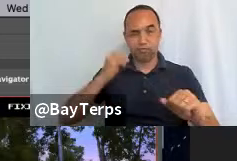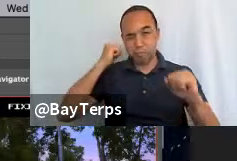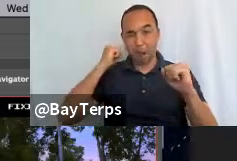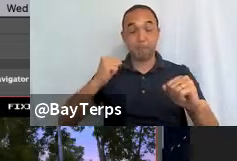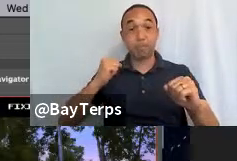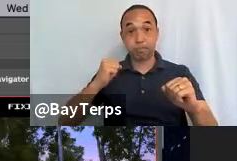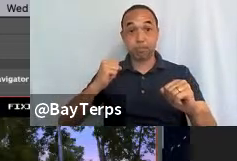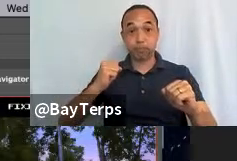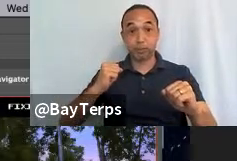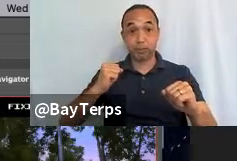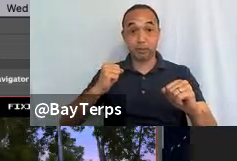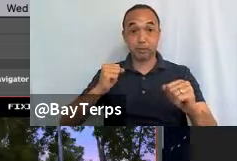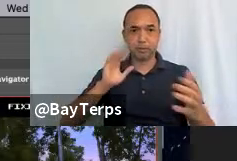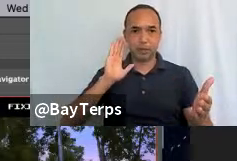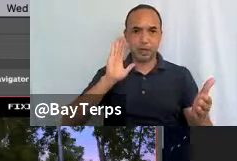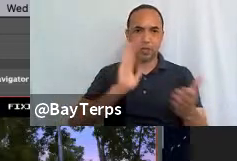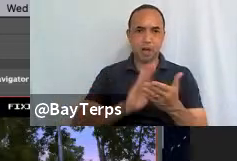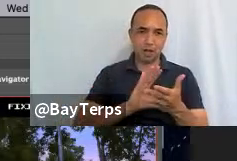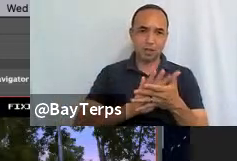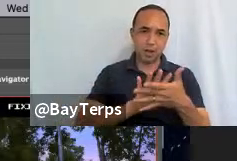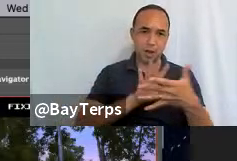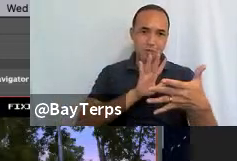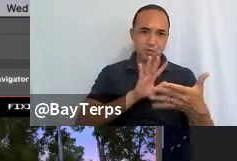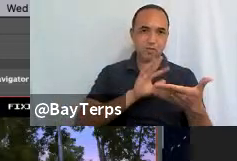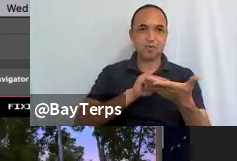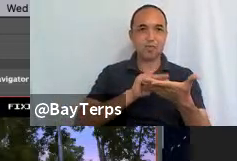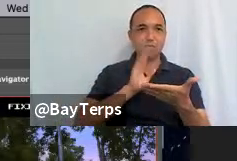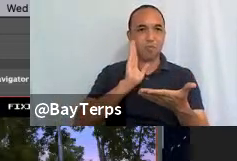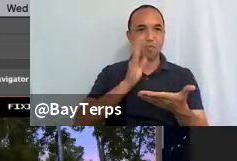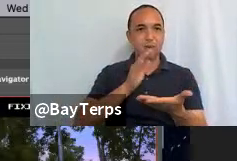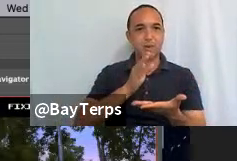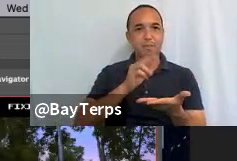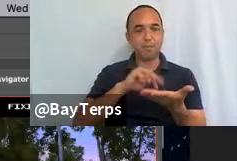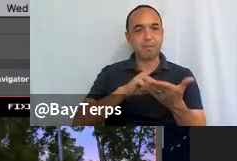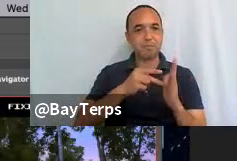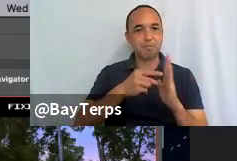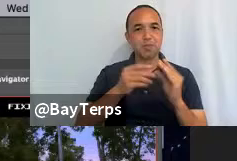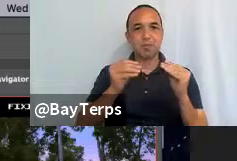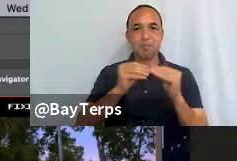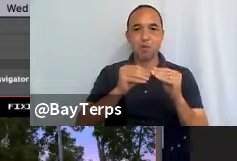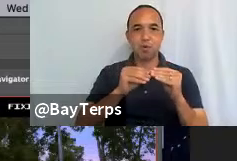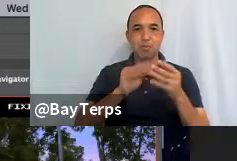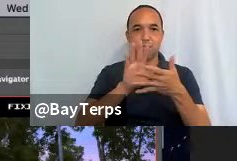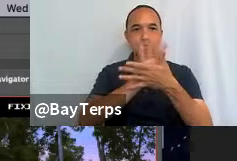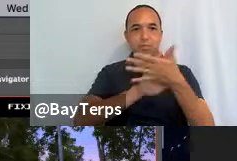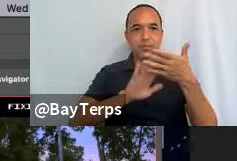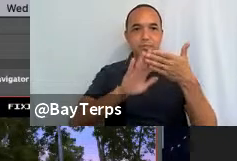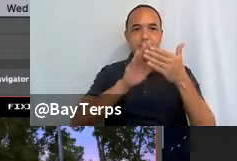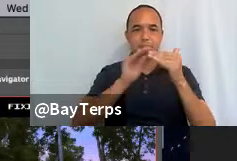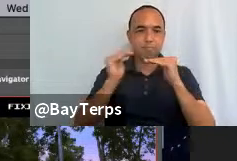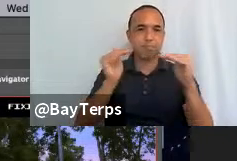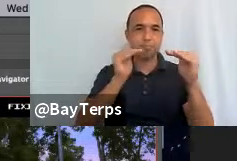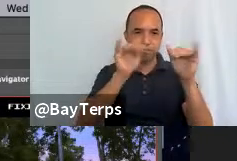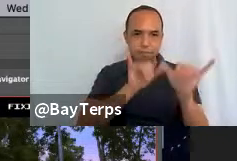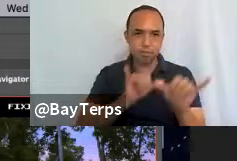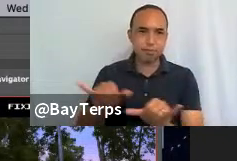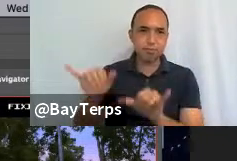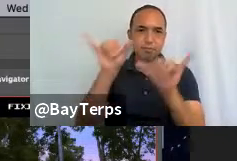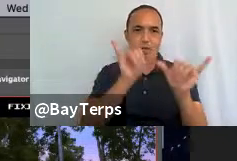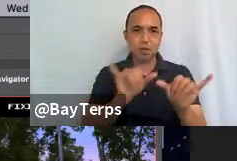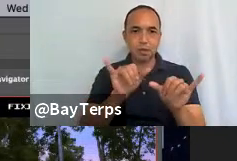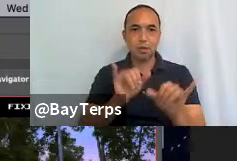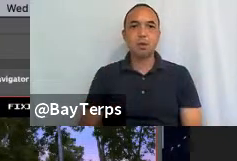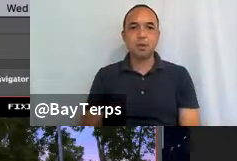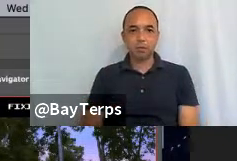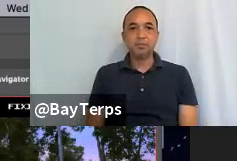if you lessen the contrast, it will make it a lot more even. Wow, that's so cool. Yes, so